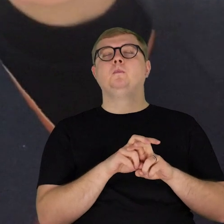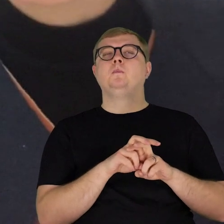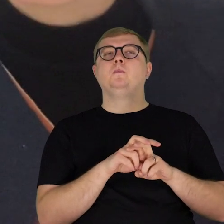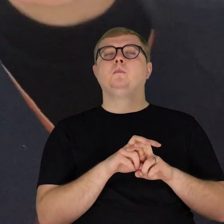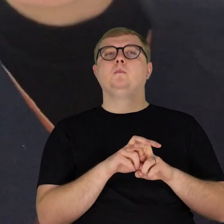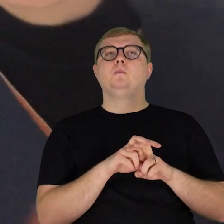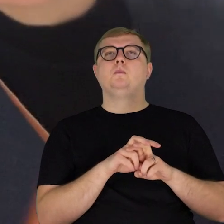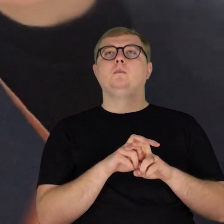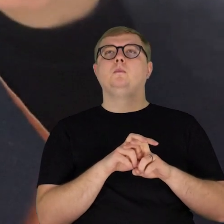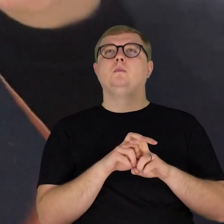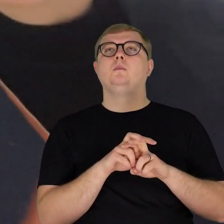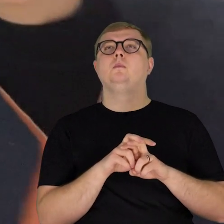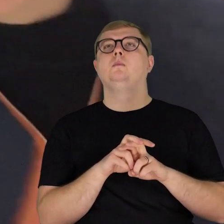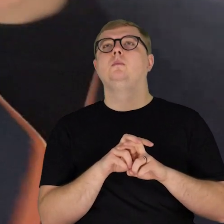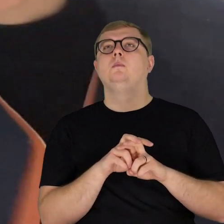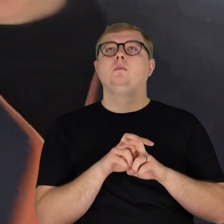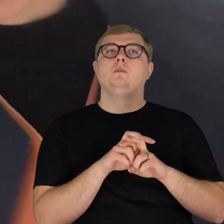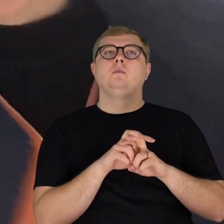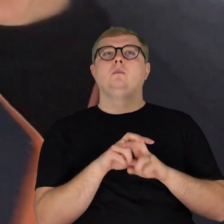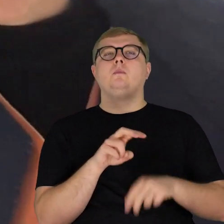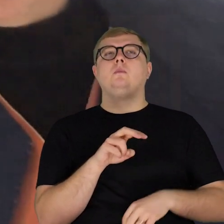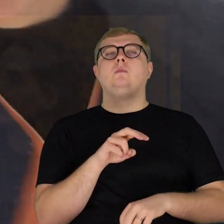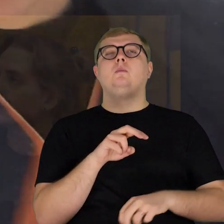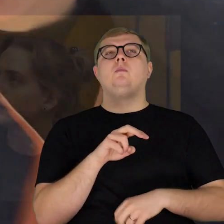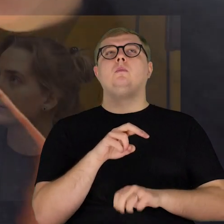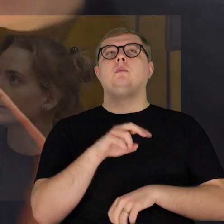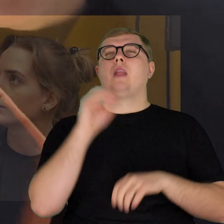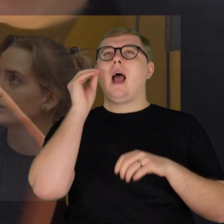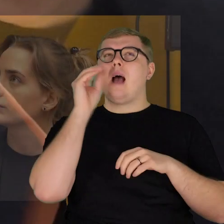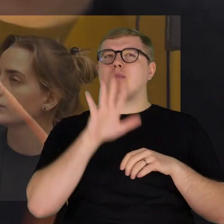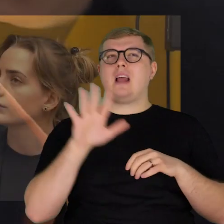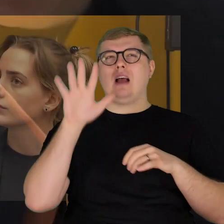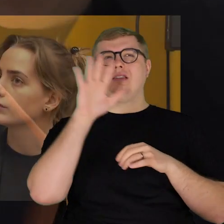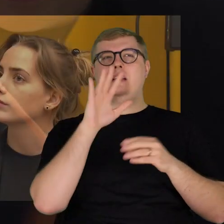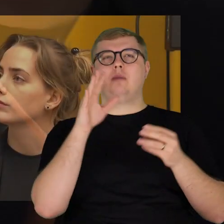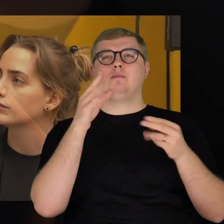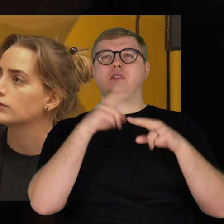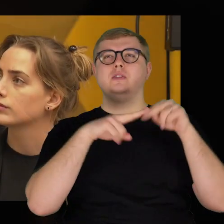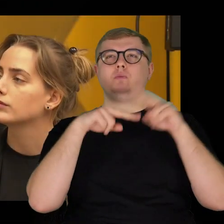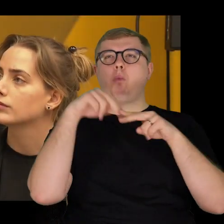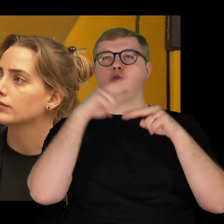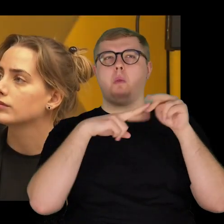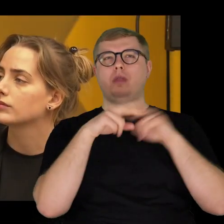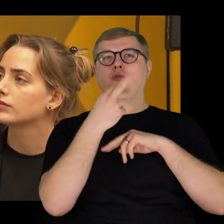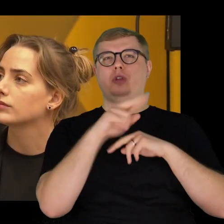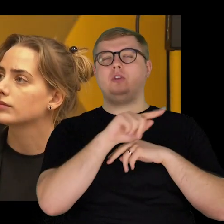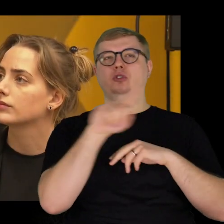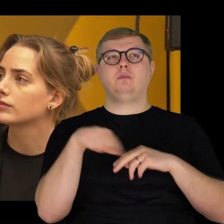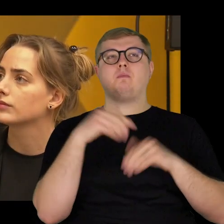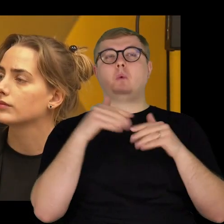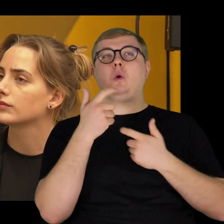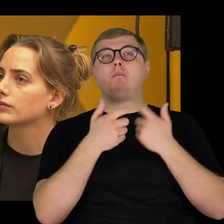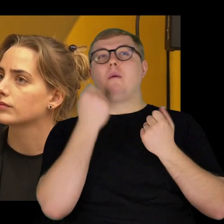make the quite abstract, complex stuff that we're doing maybe